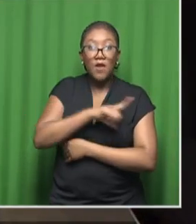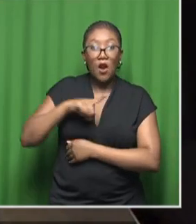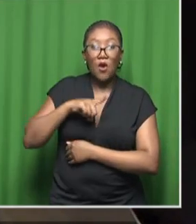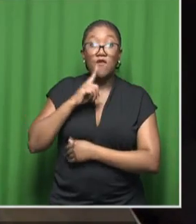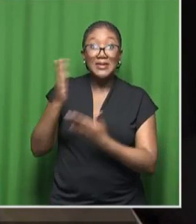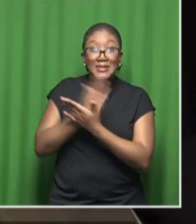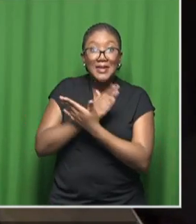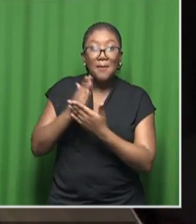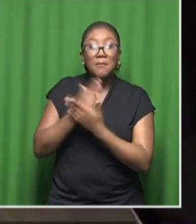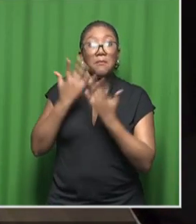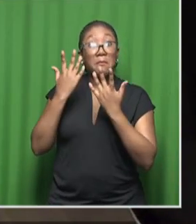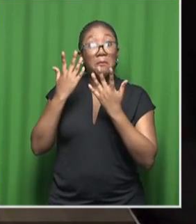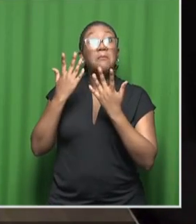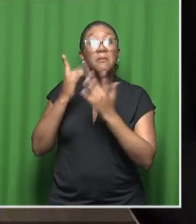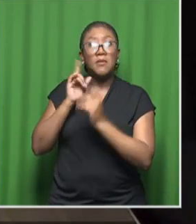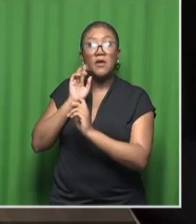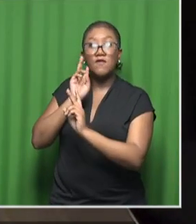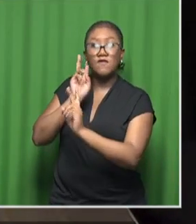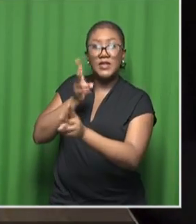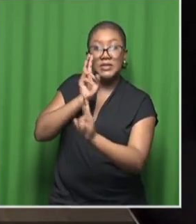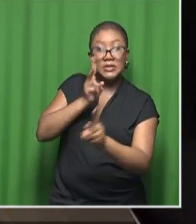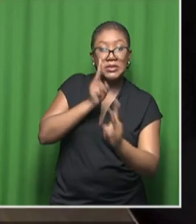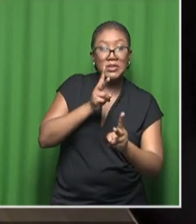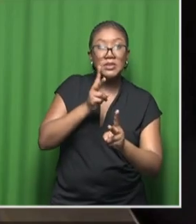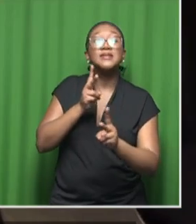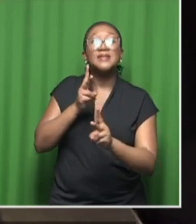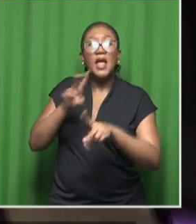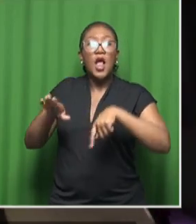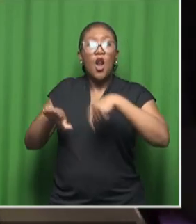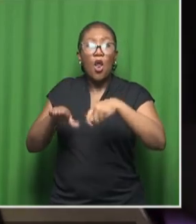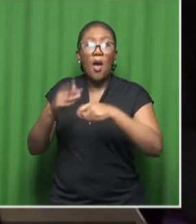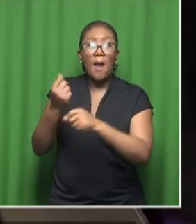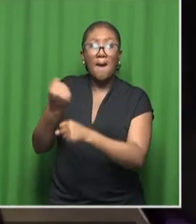visited our production studio in the past, and